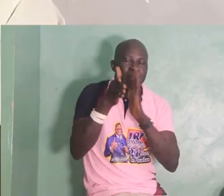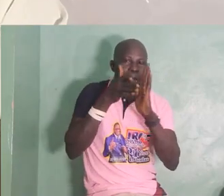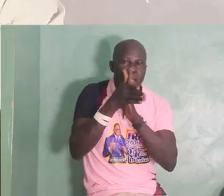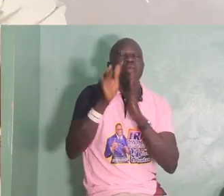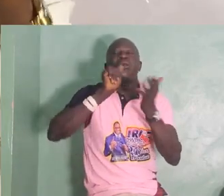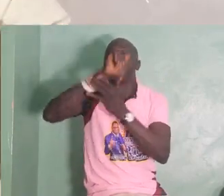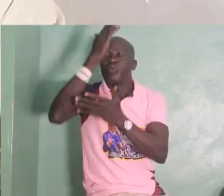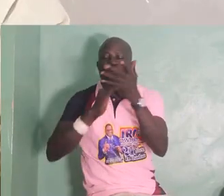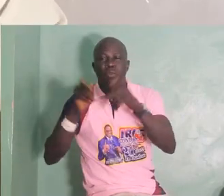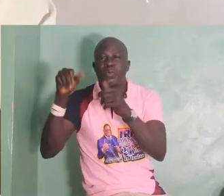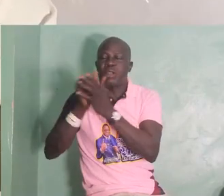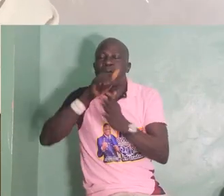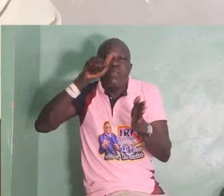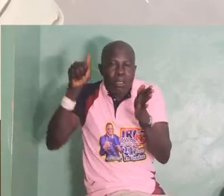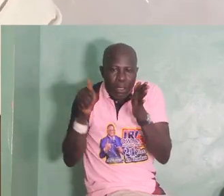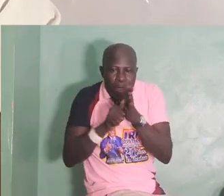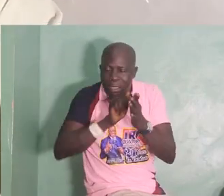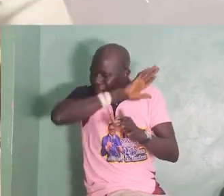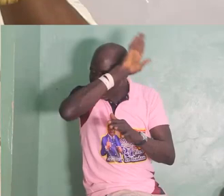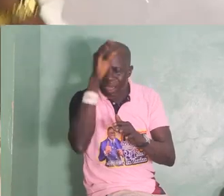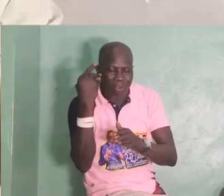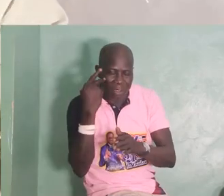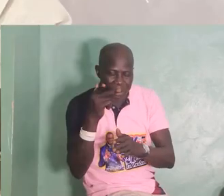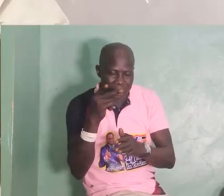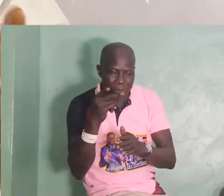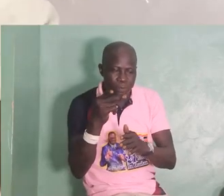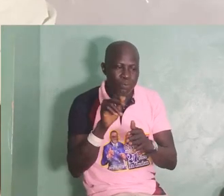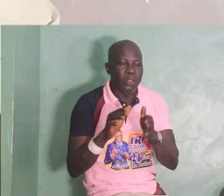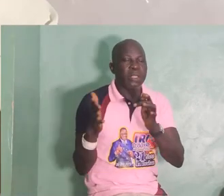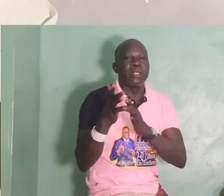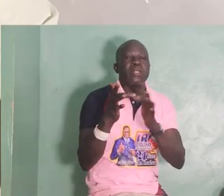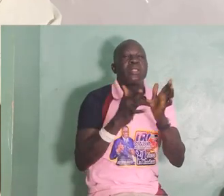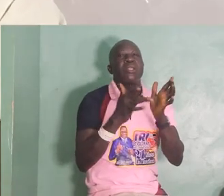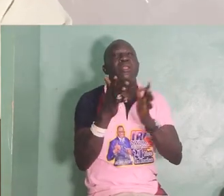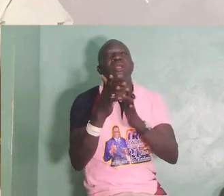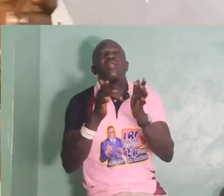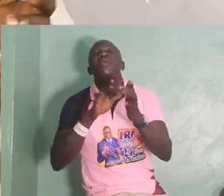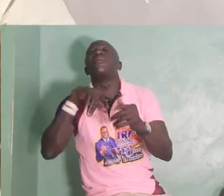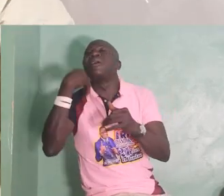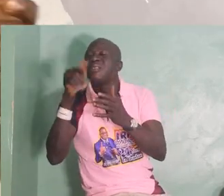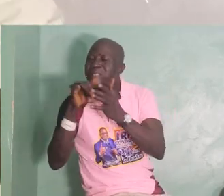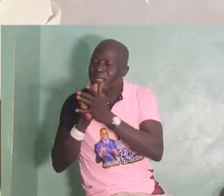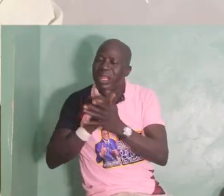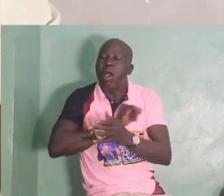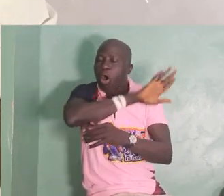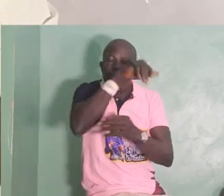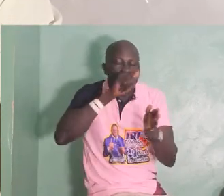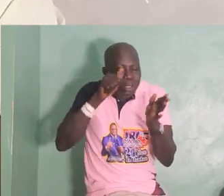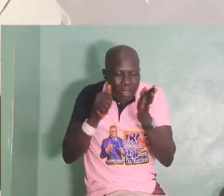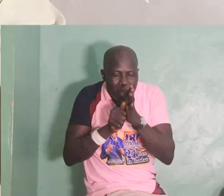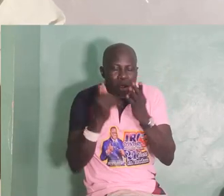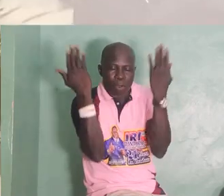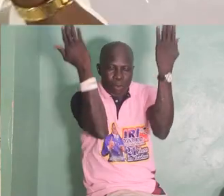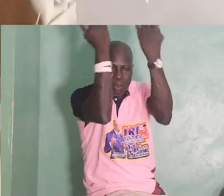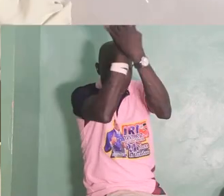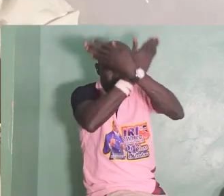good job. Oni so wa ma ri se. Apprentices will make it. Oni so wa ri roja ti. Minister ko will make sense. Oni ri se don se Oluwa. All of the